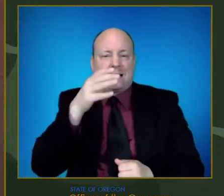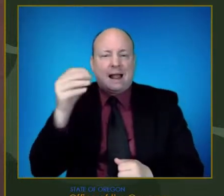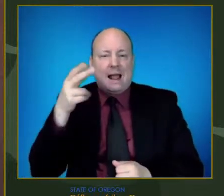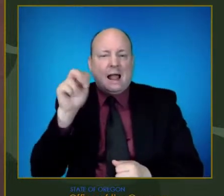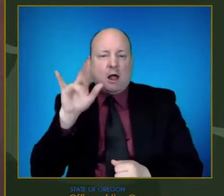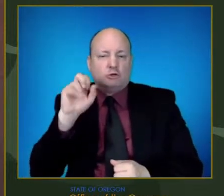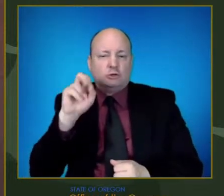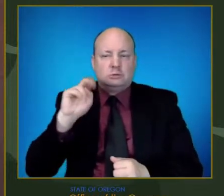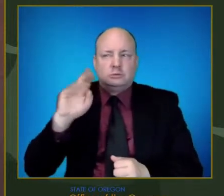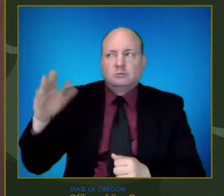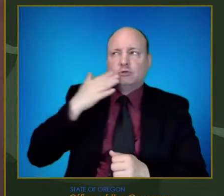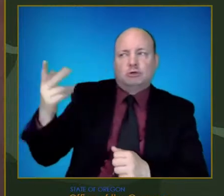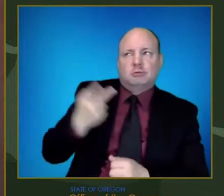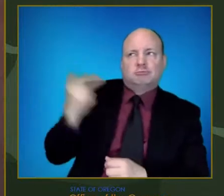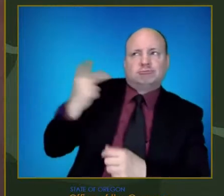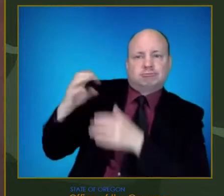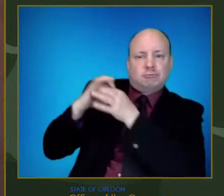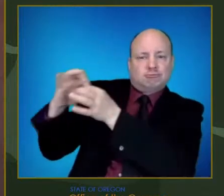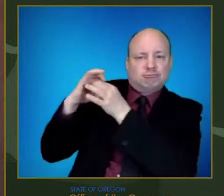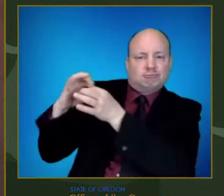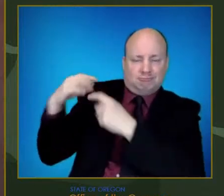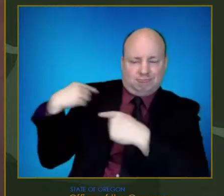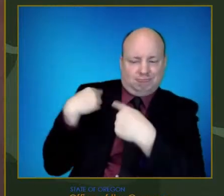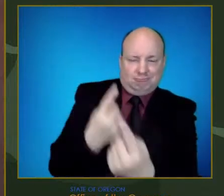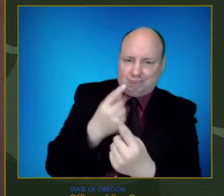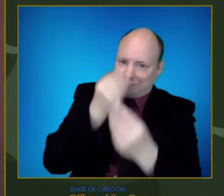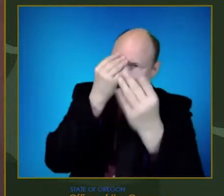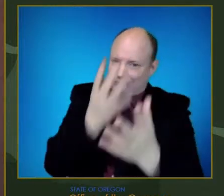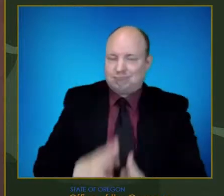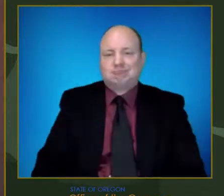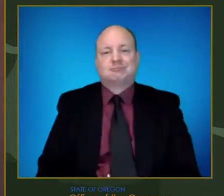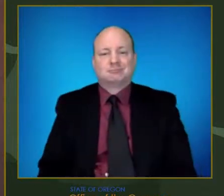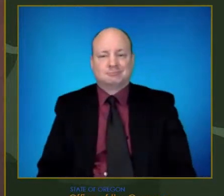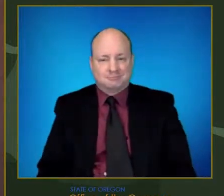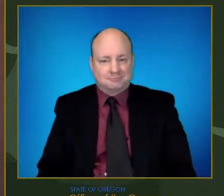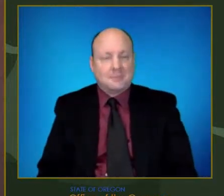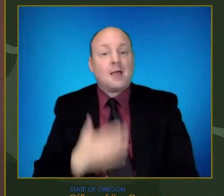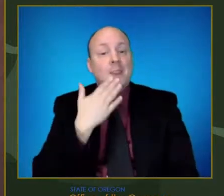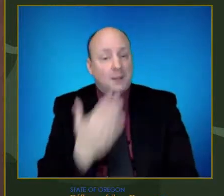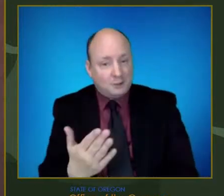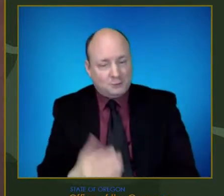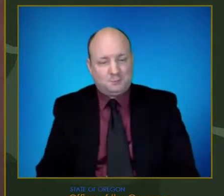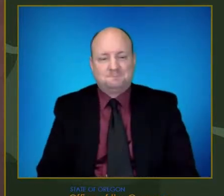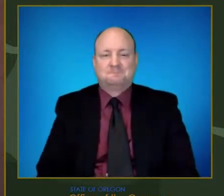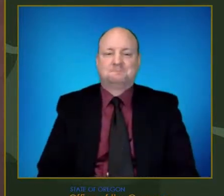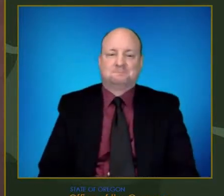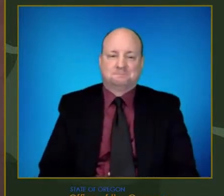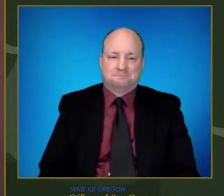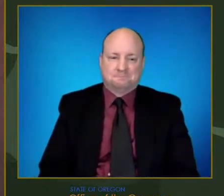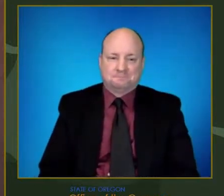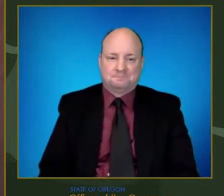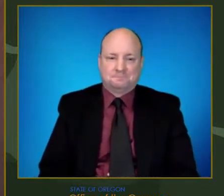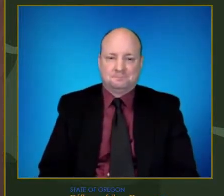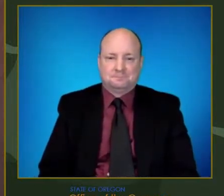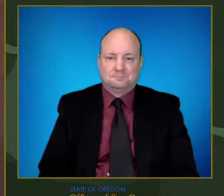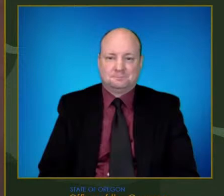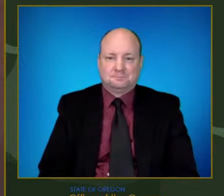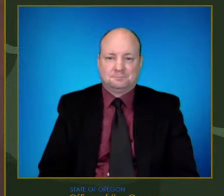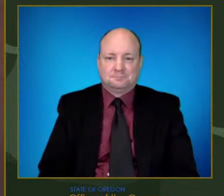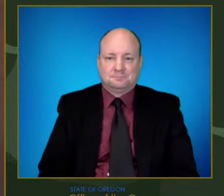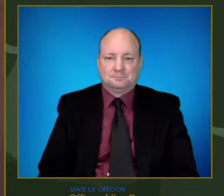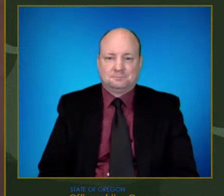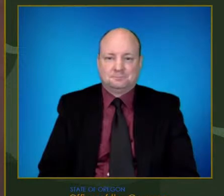quickly. Thank you. Thanks, Genevieve. We'll go next to Mike Cerullo with